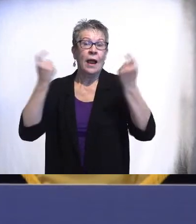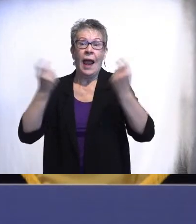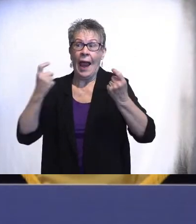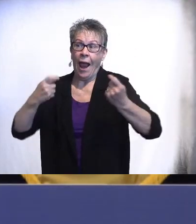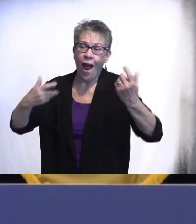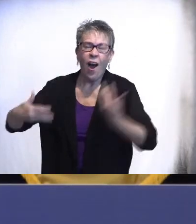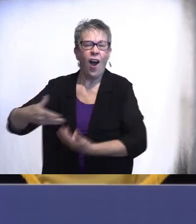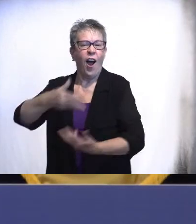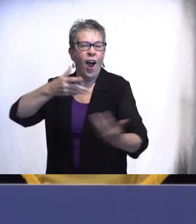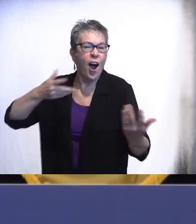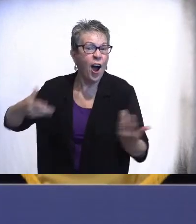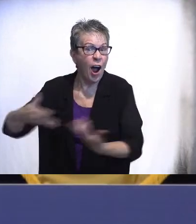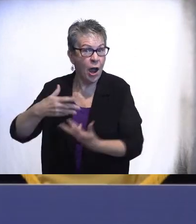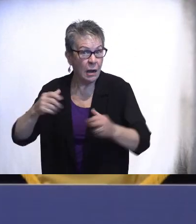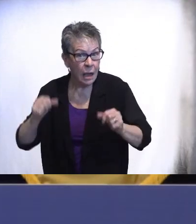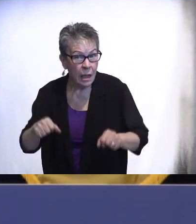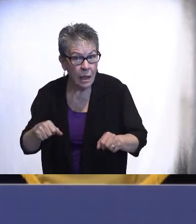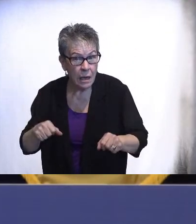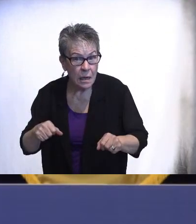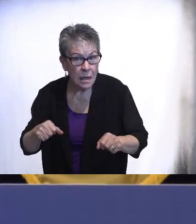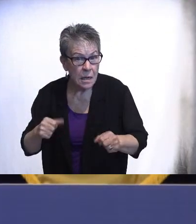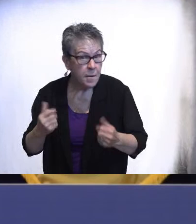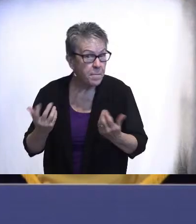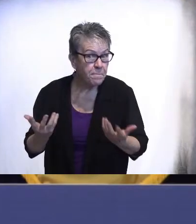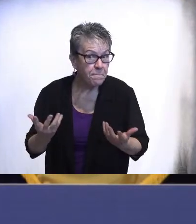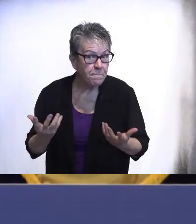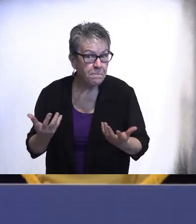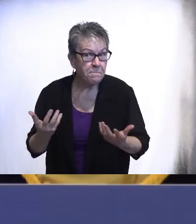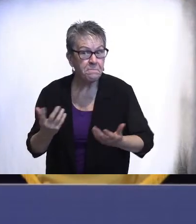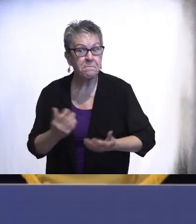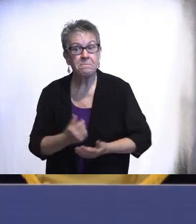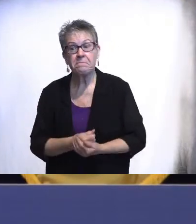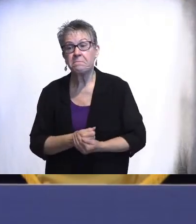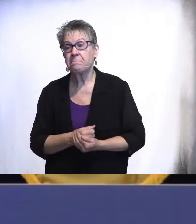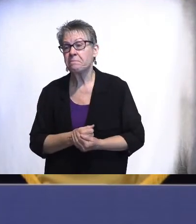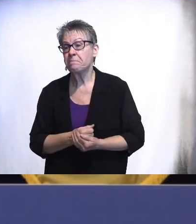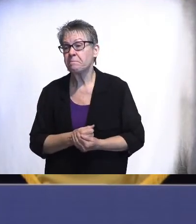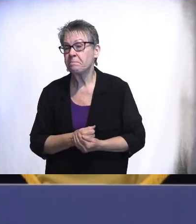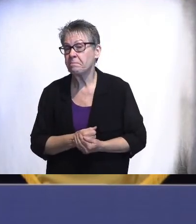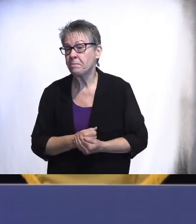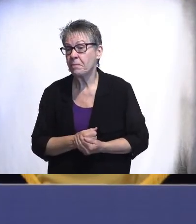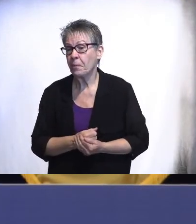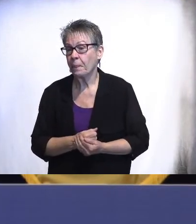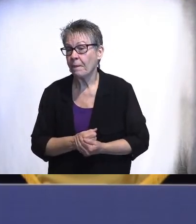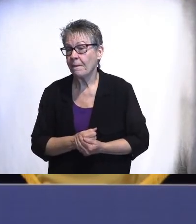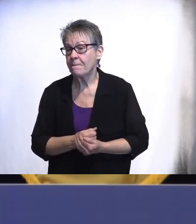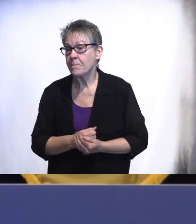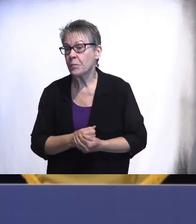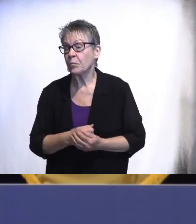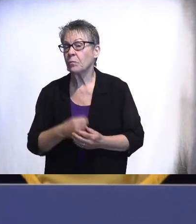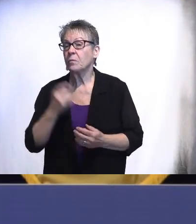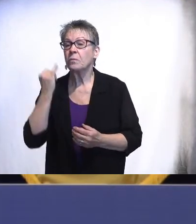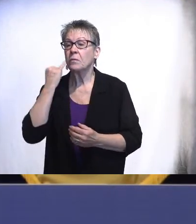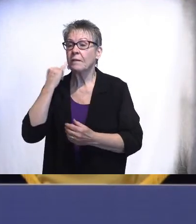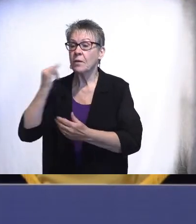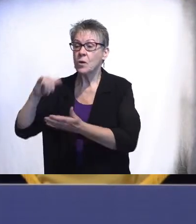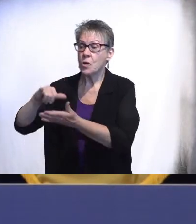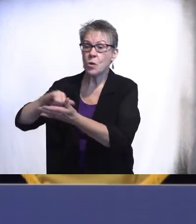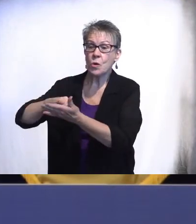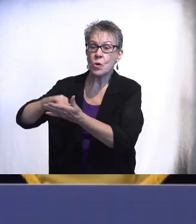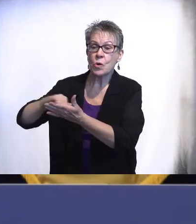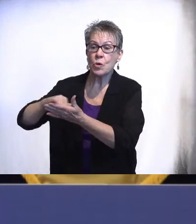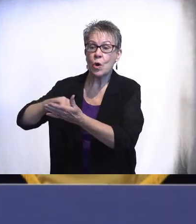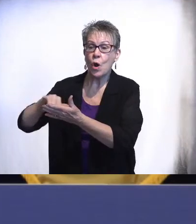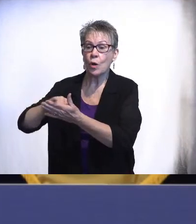one that assuming New York legalized sports betting, that it would take a chunk